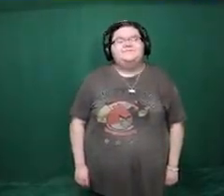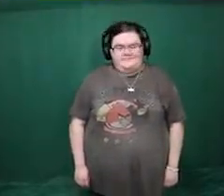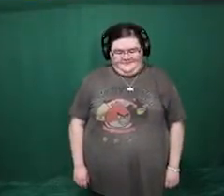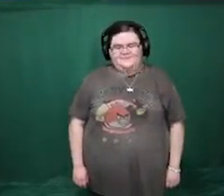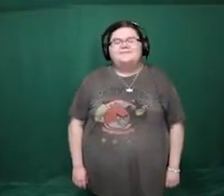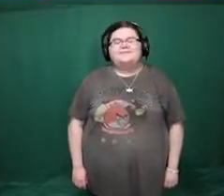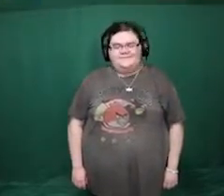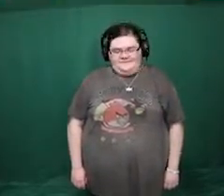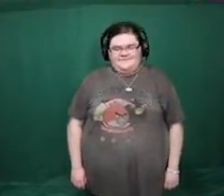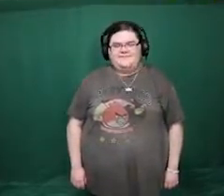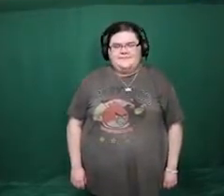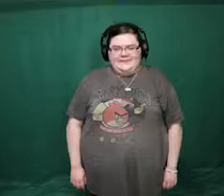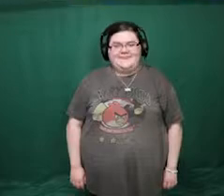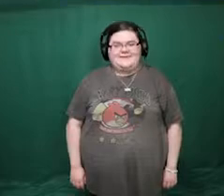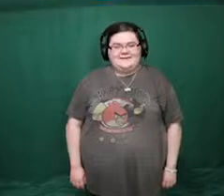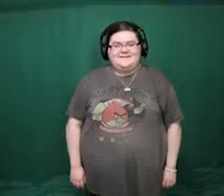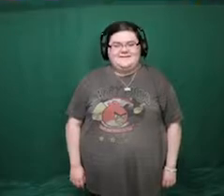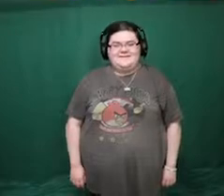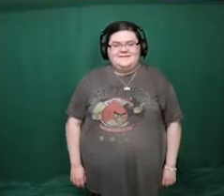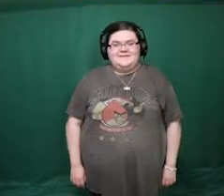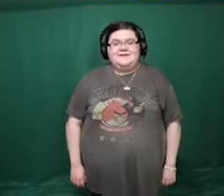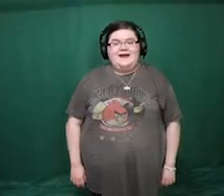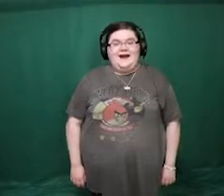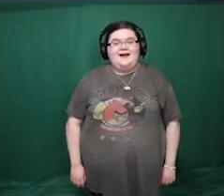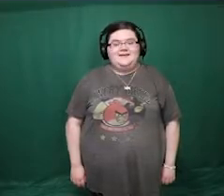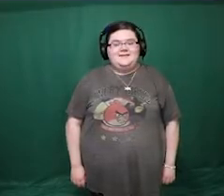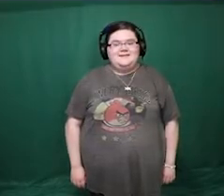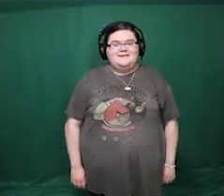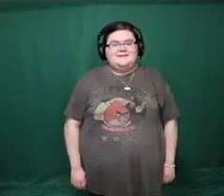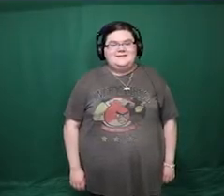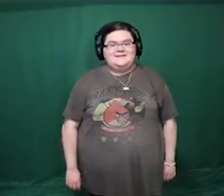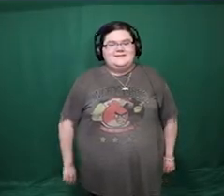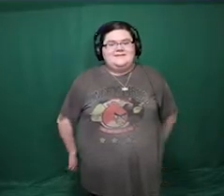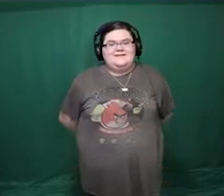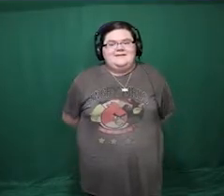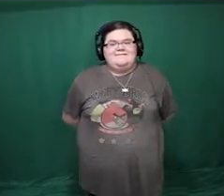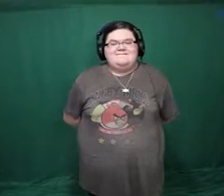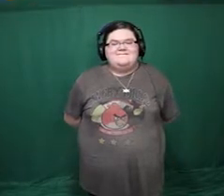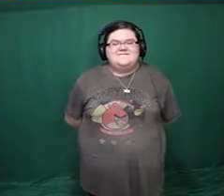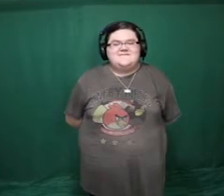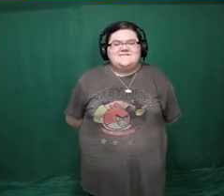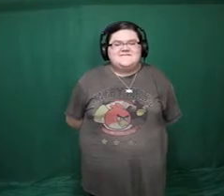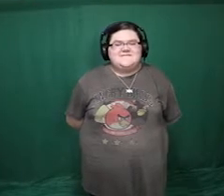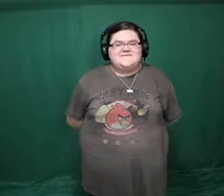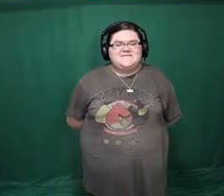It's a tail tag, but there's only one tail. Mad! And this is to win! Yeah! Yep. Jesus.